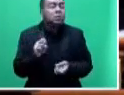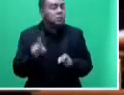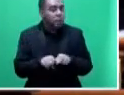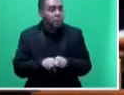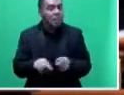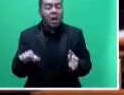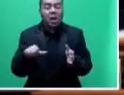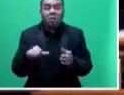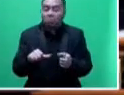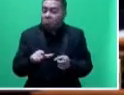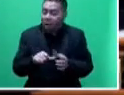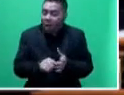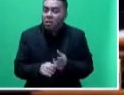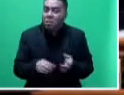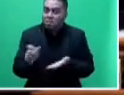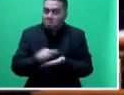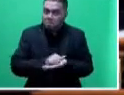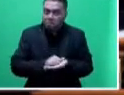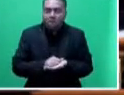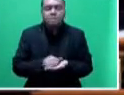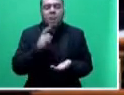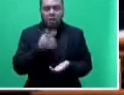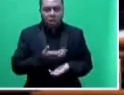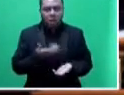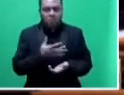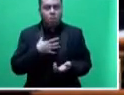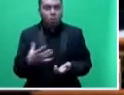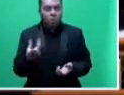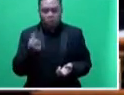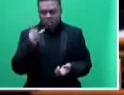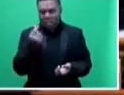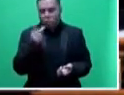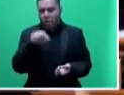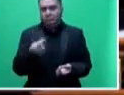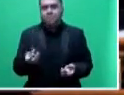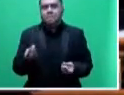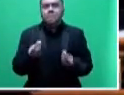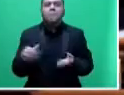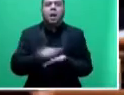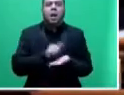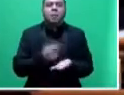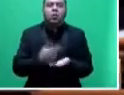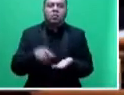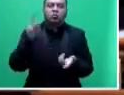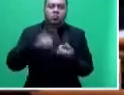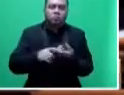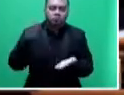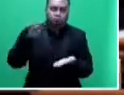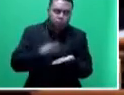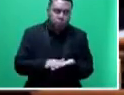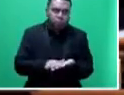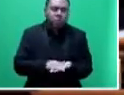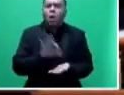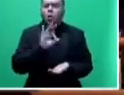to purchase, yet makes the lives of Fijians more comfortable. We do not want to deprive them on this. Nobody has the right to